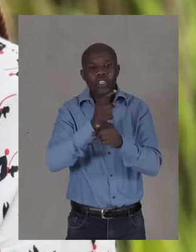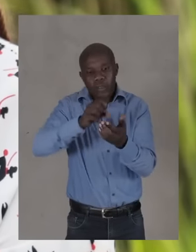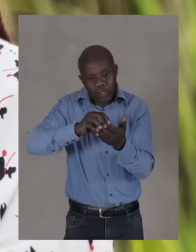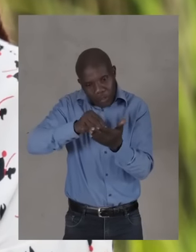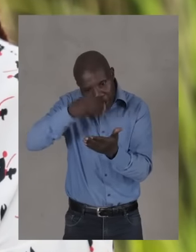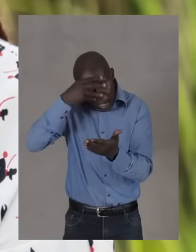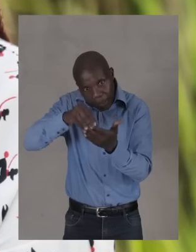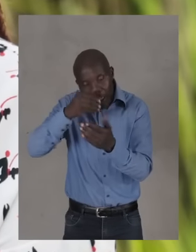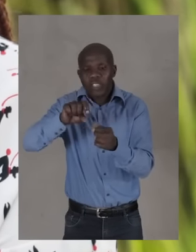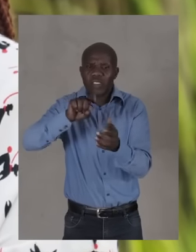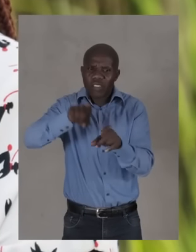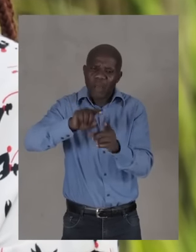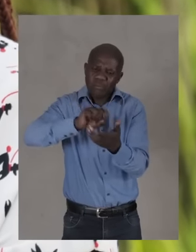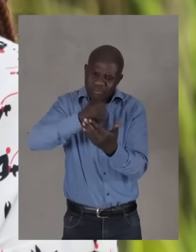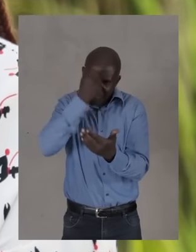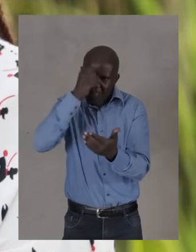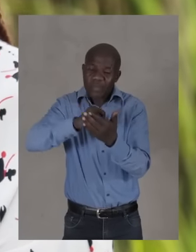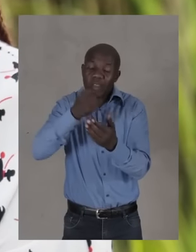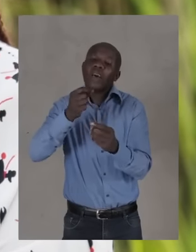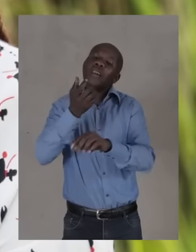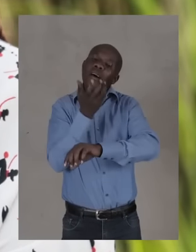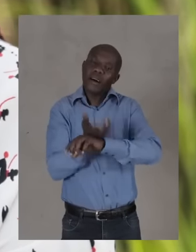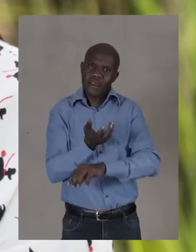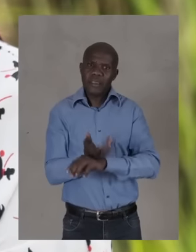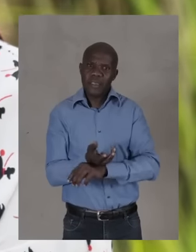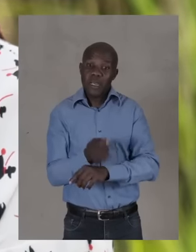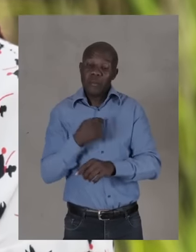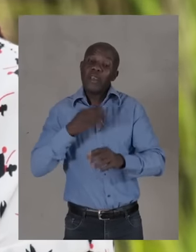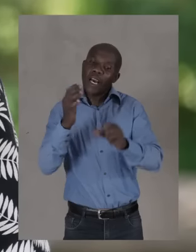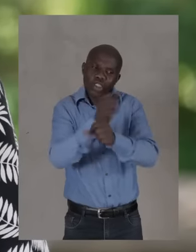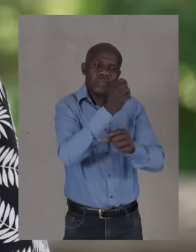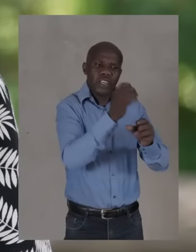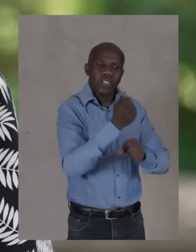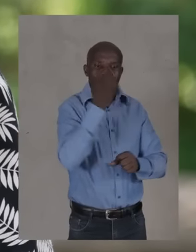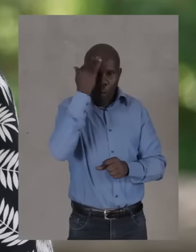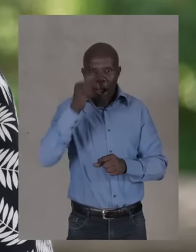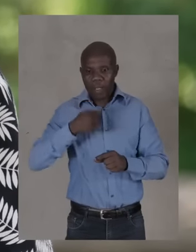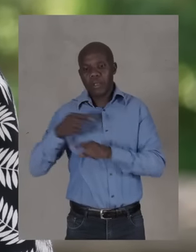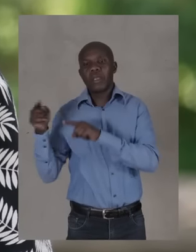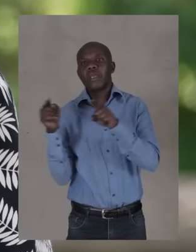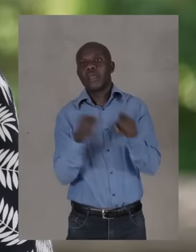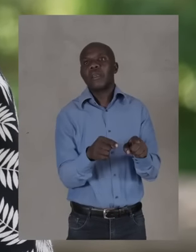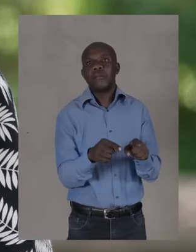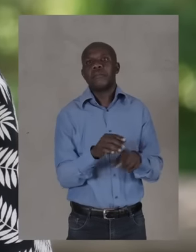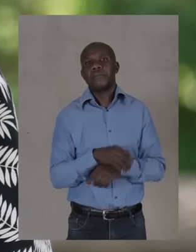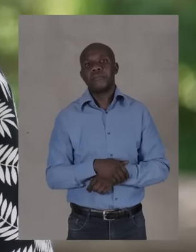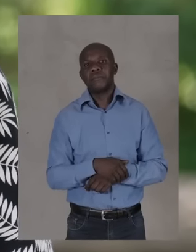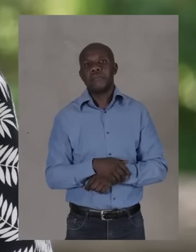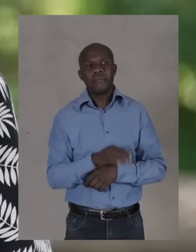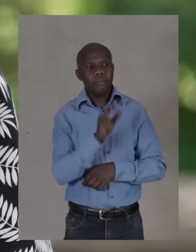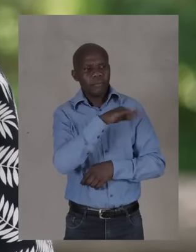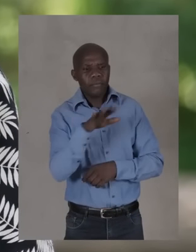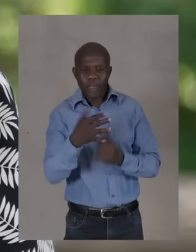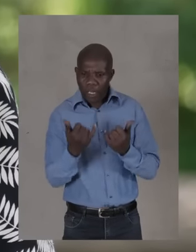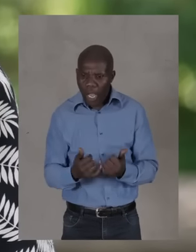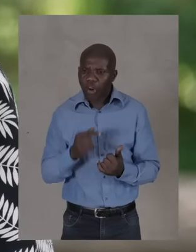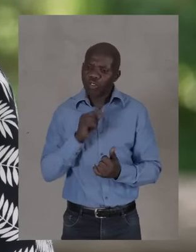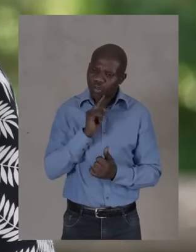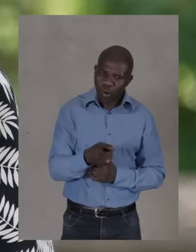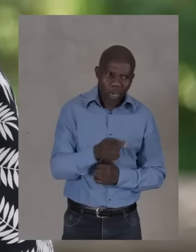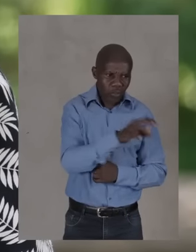is to study hard and get what I came here for. I wouldn't like to have a child that fails to go into